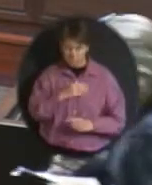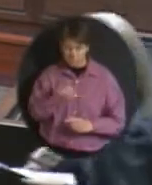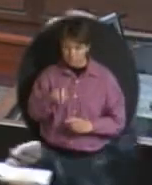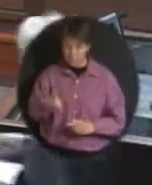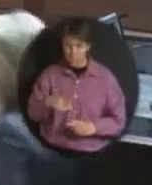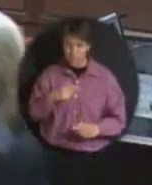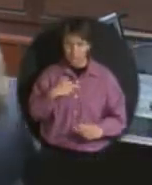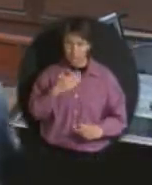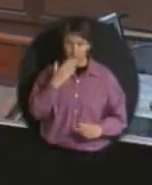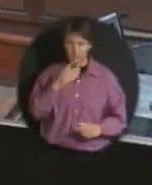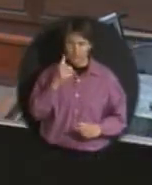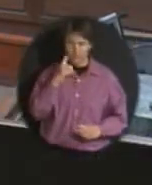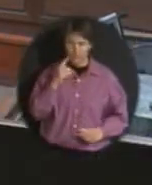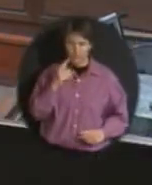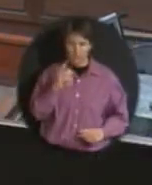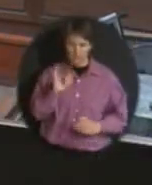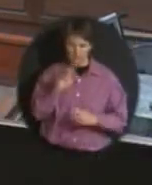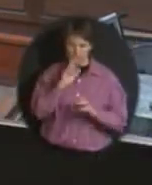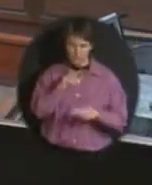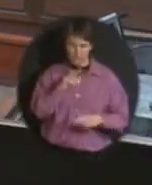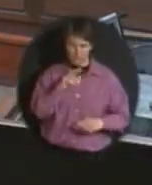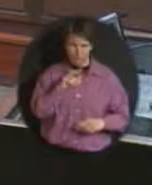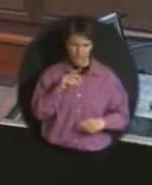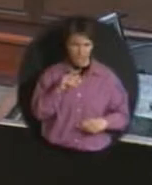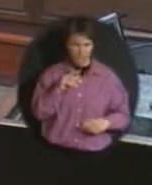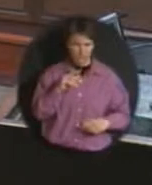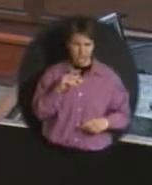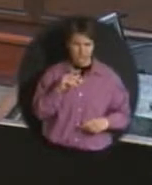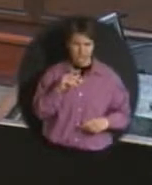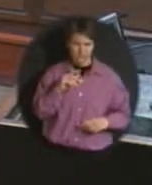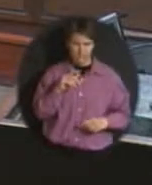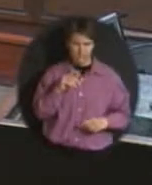Thank you, Dr. Dugan, for that report.